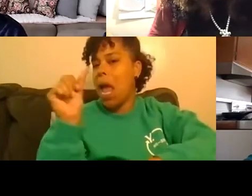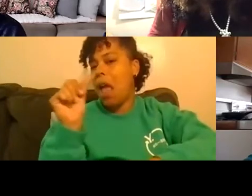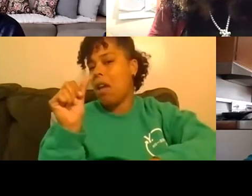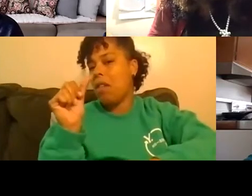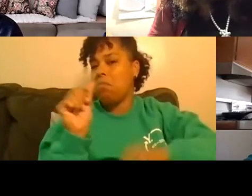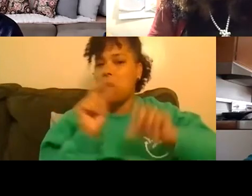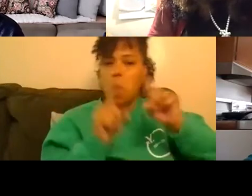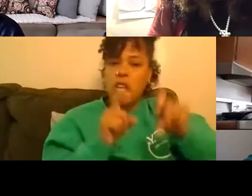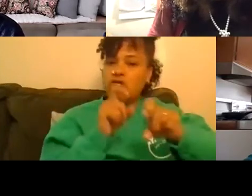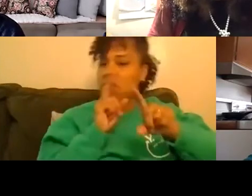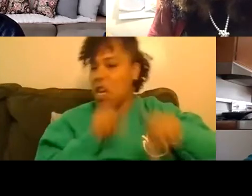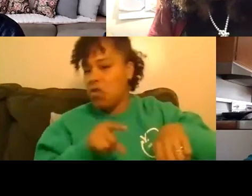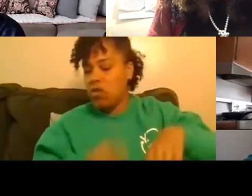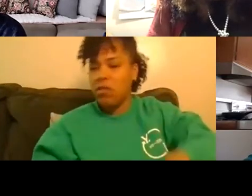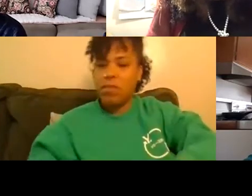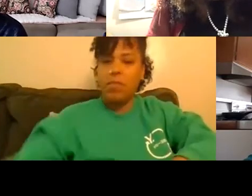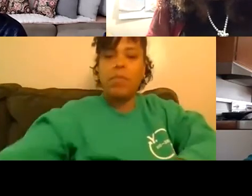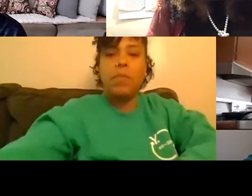Yeah.